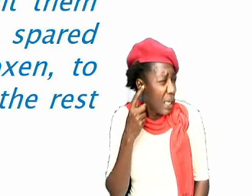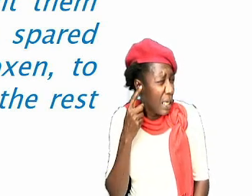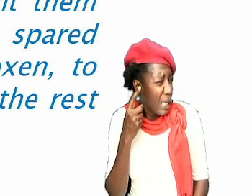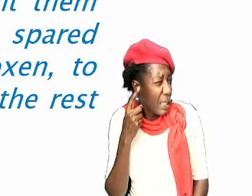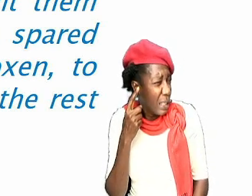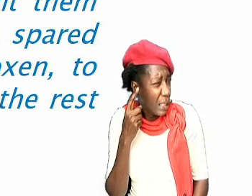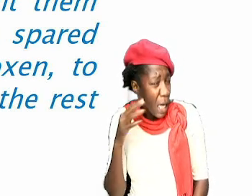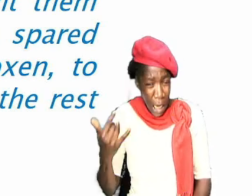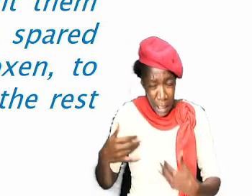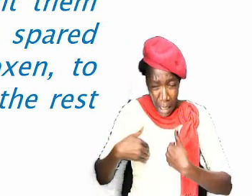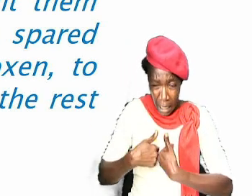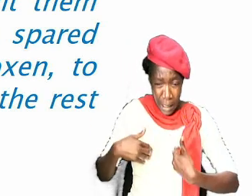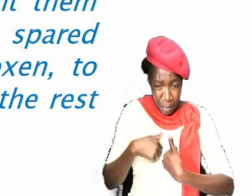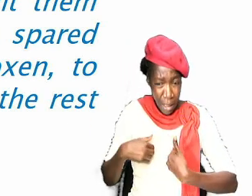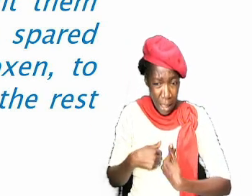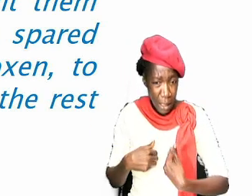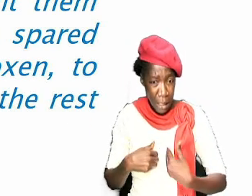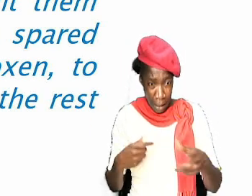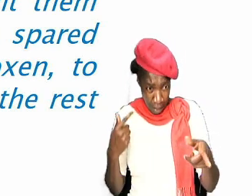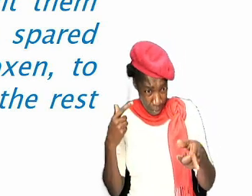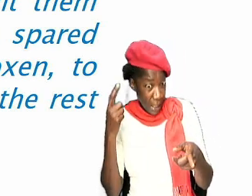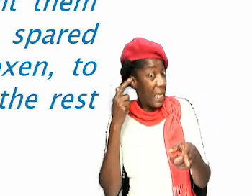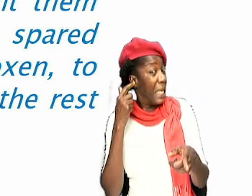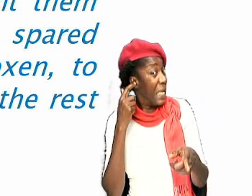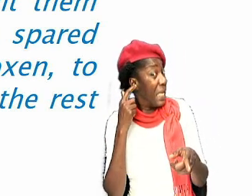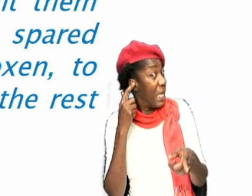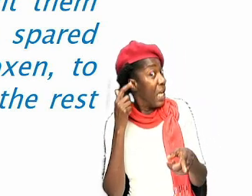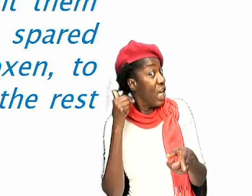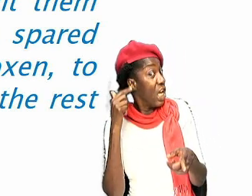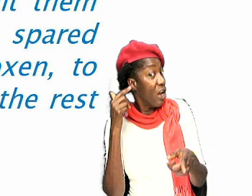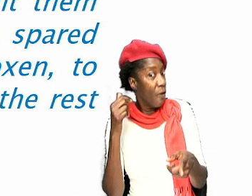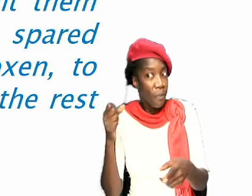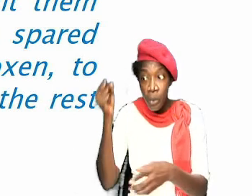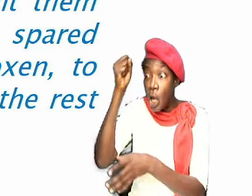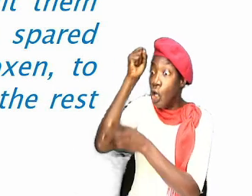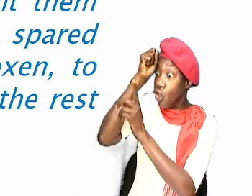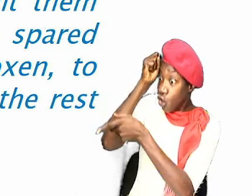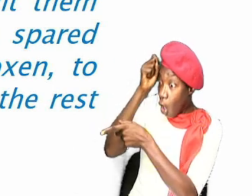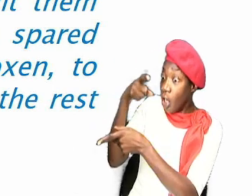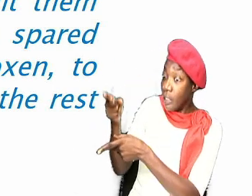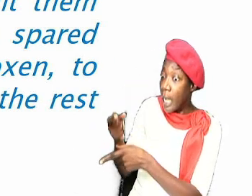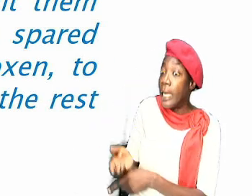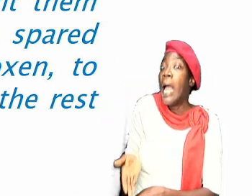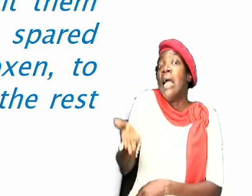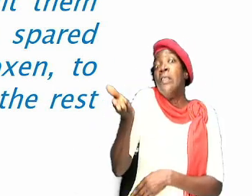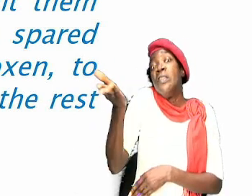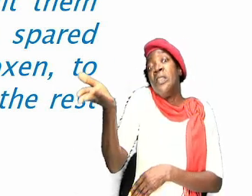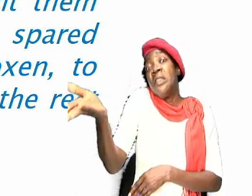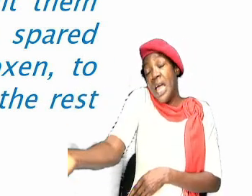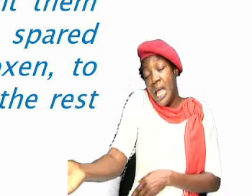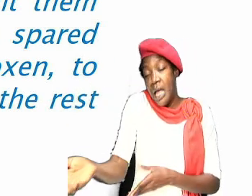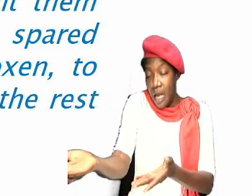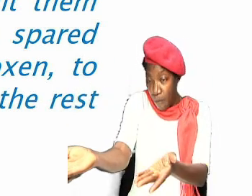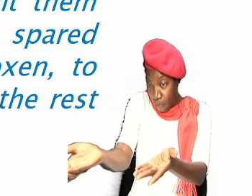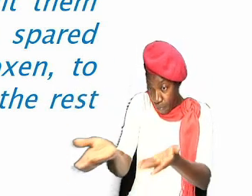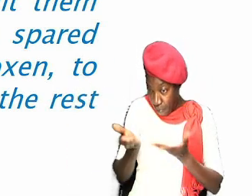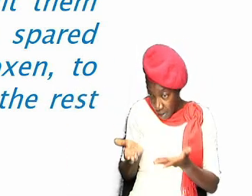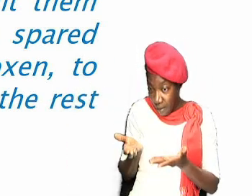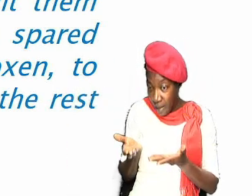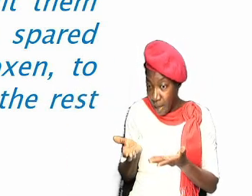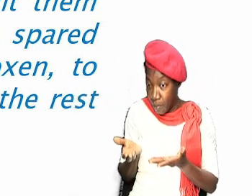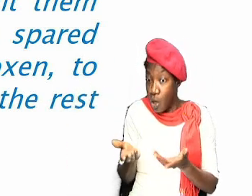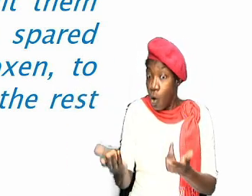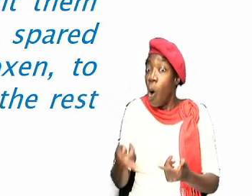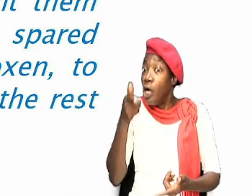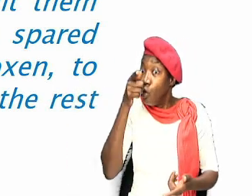oxen which I hear? And Saul said, they have brought them from the Amalekites. I want us to make note